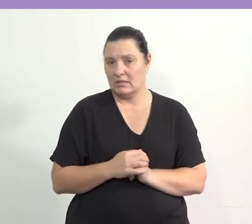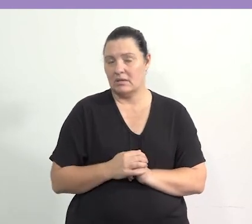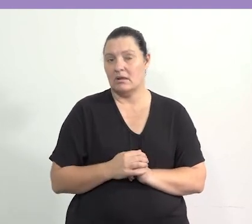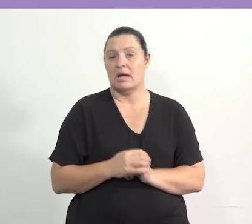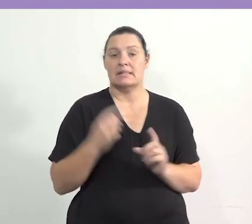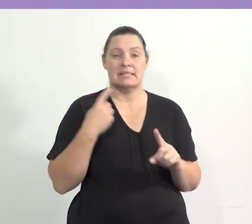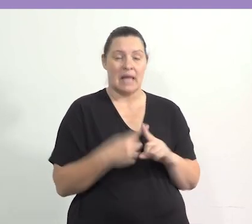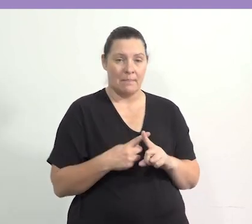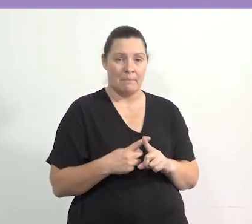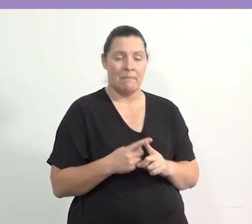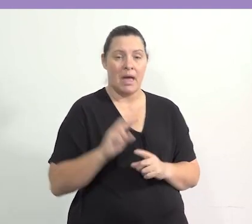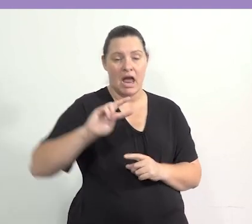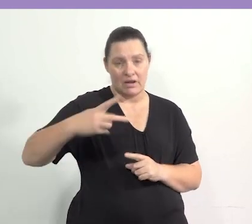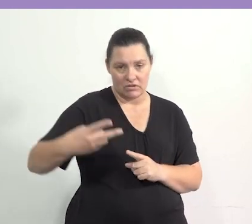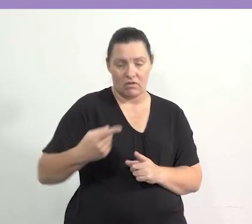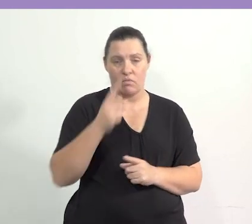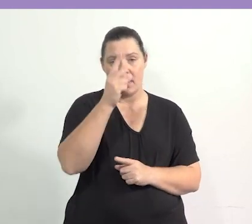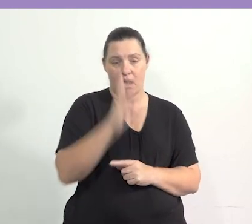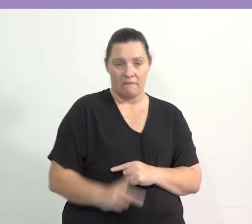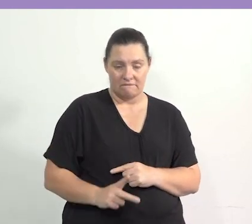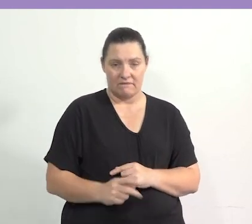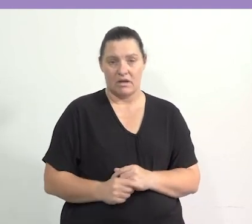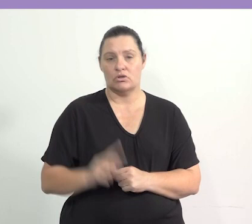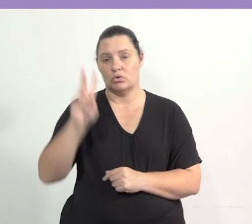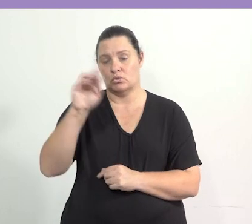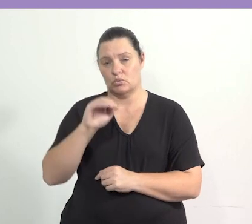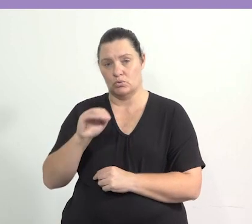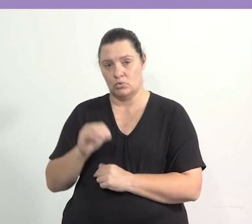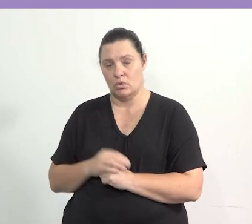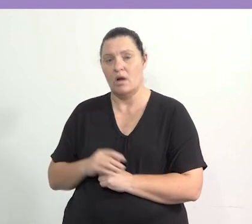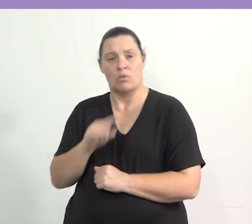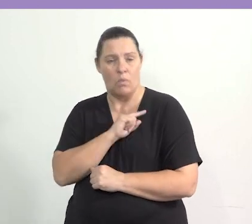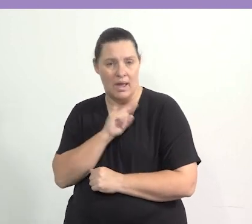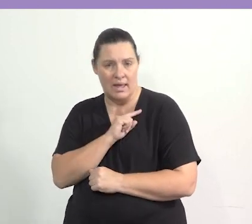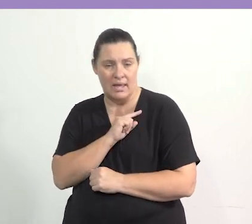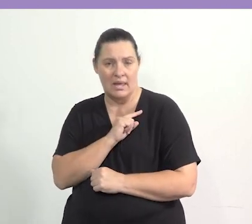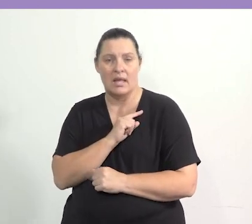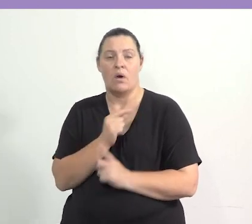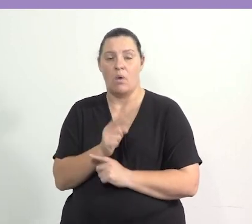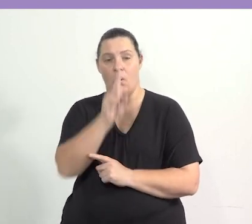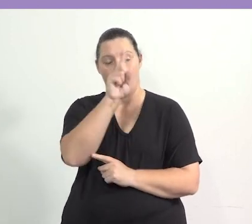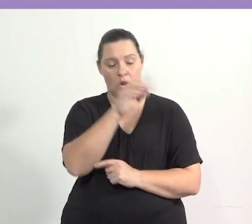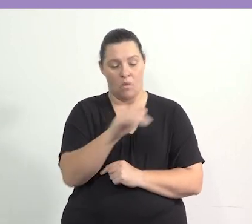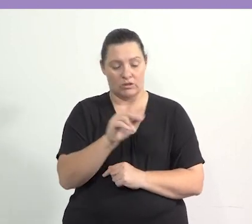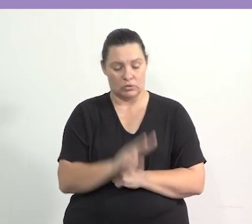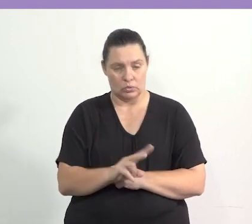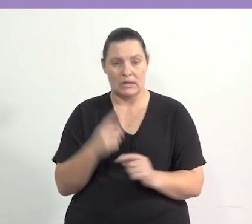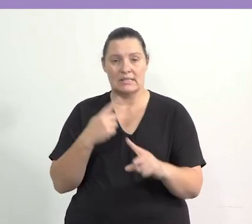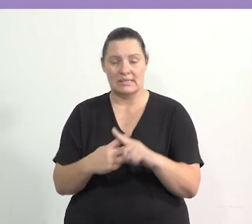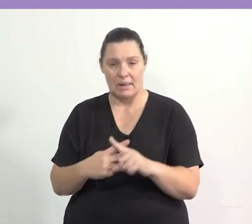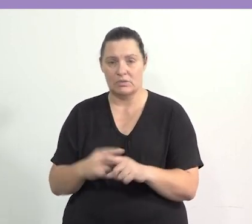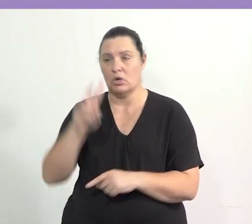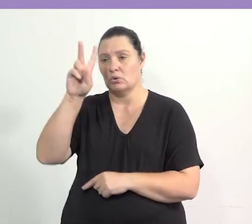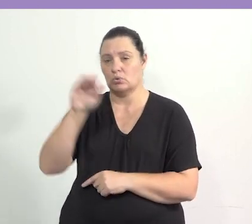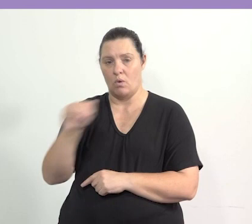the multiplicative inverse of 1/2 is 2. And why is that? It's because 1/2